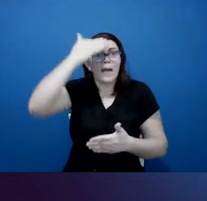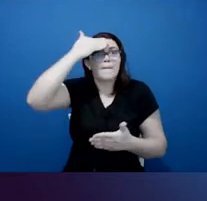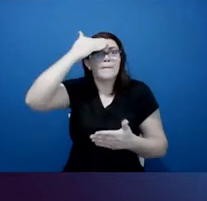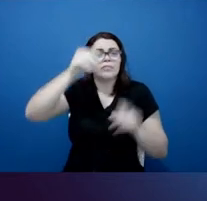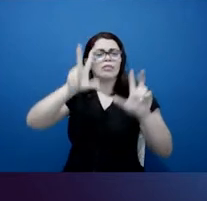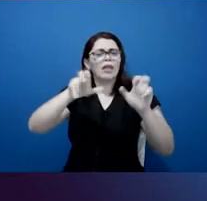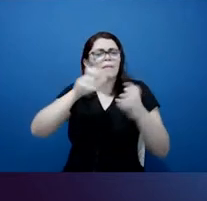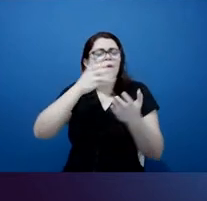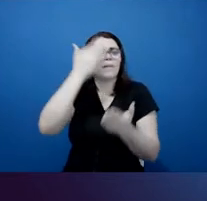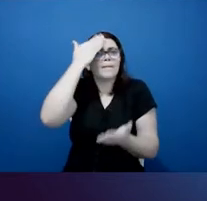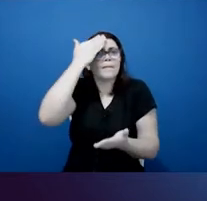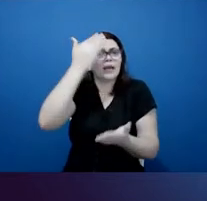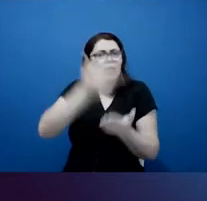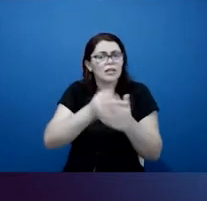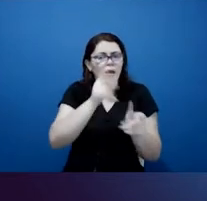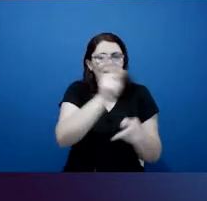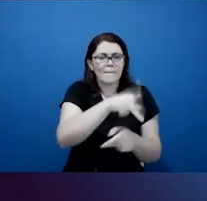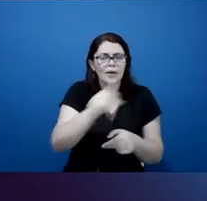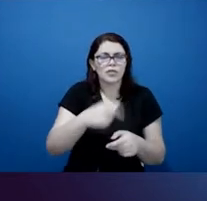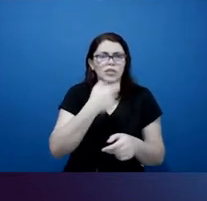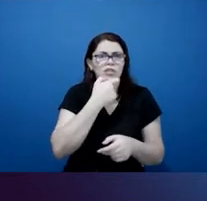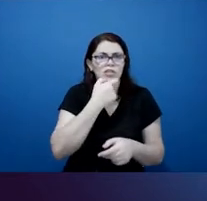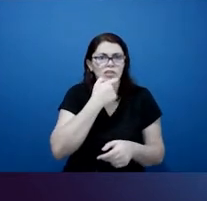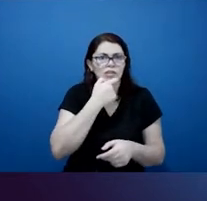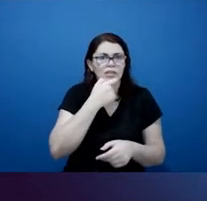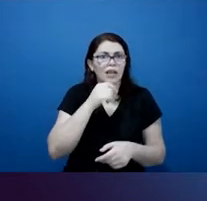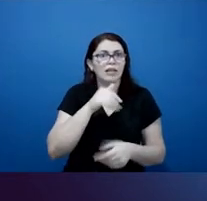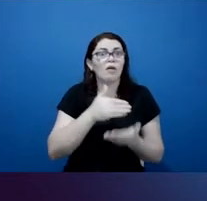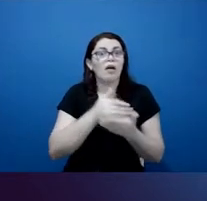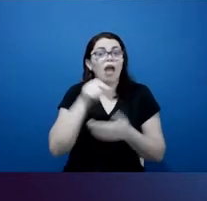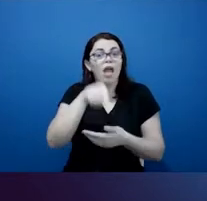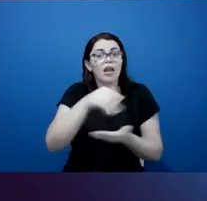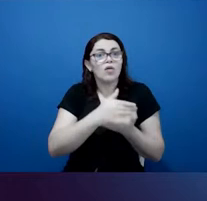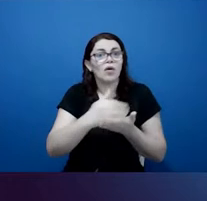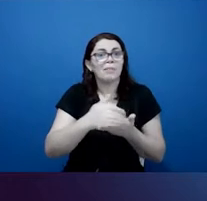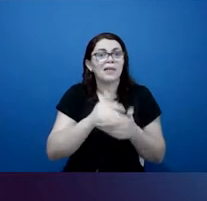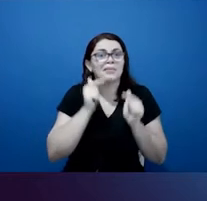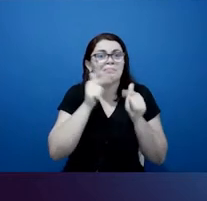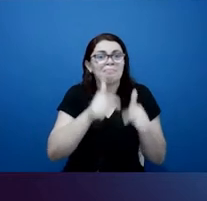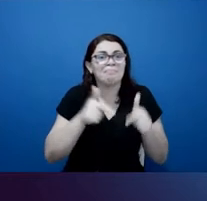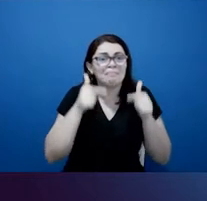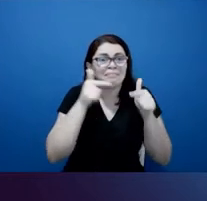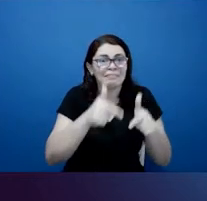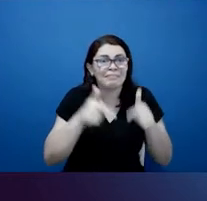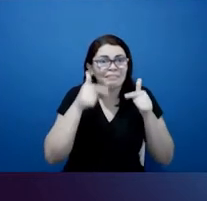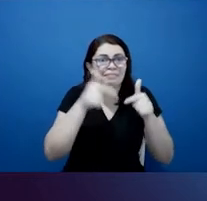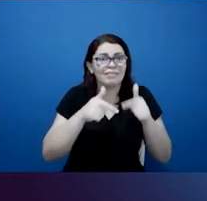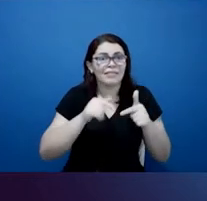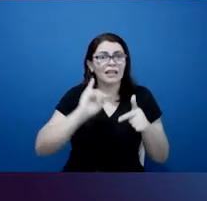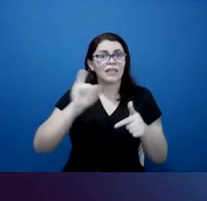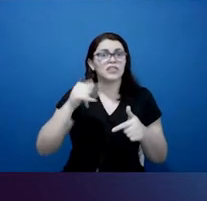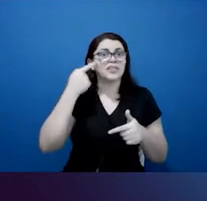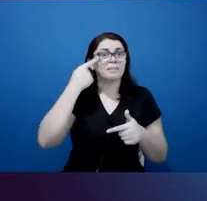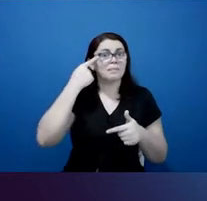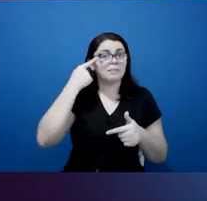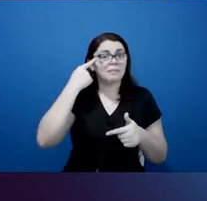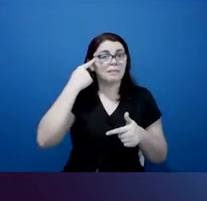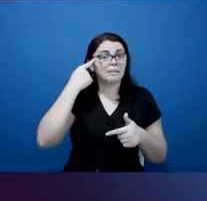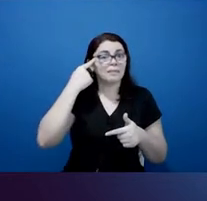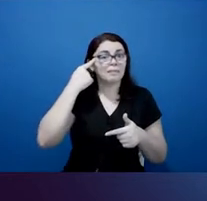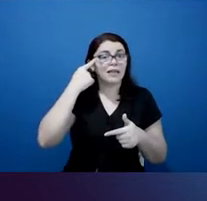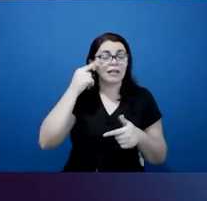And he started making fun of Japanese